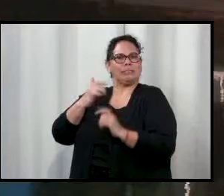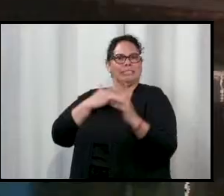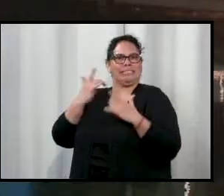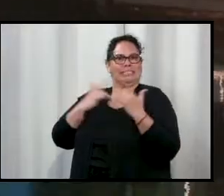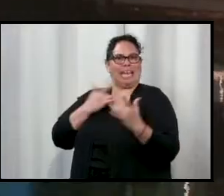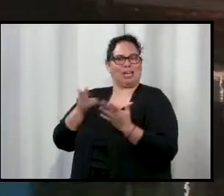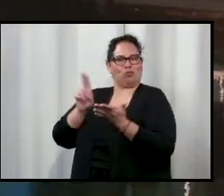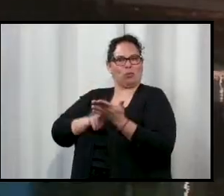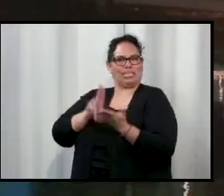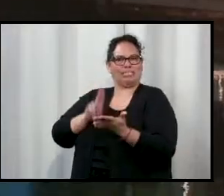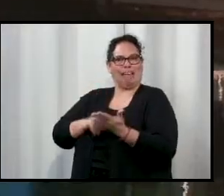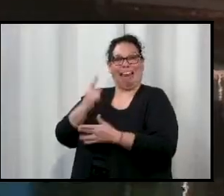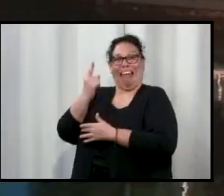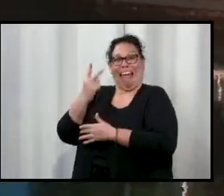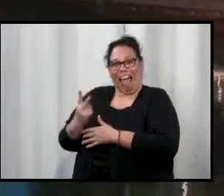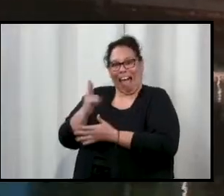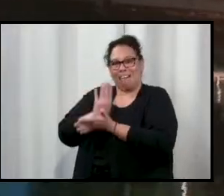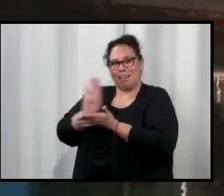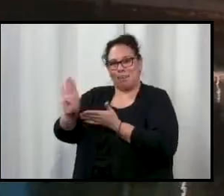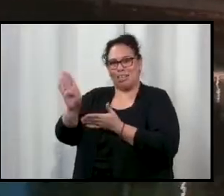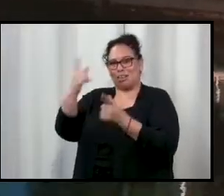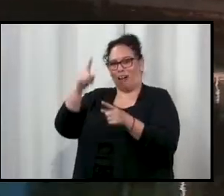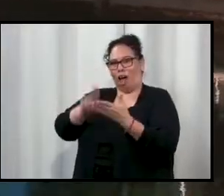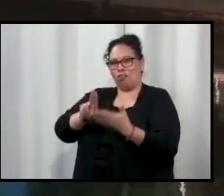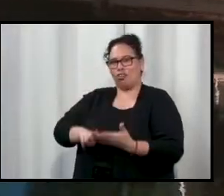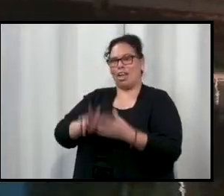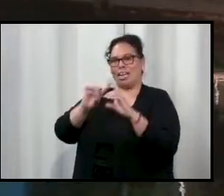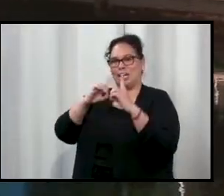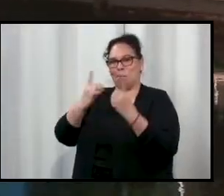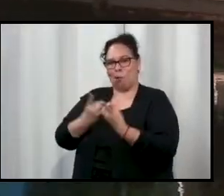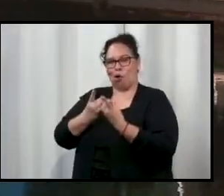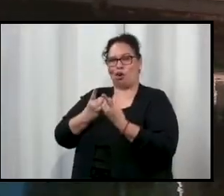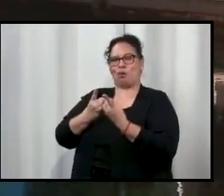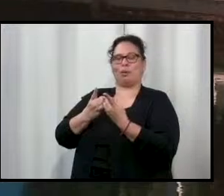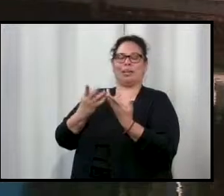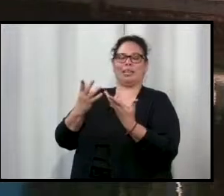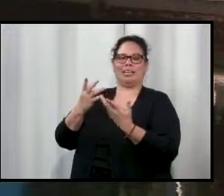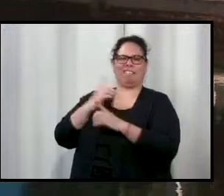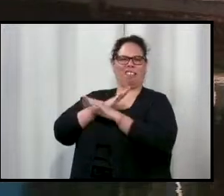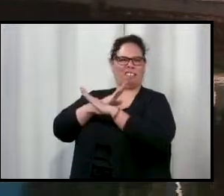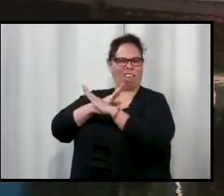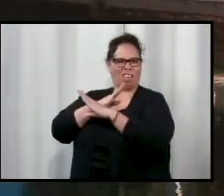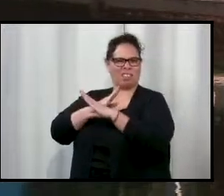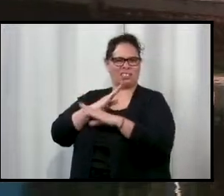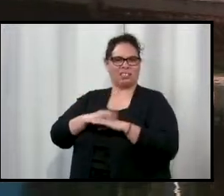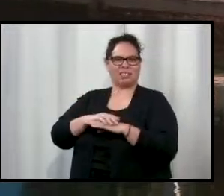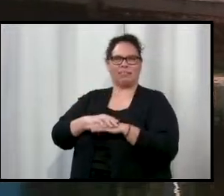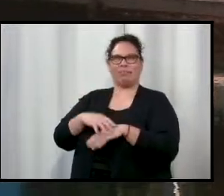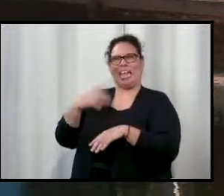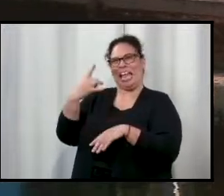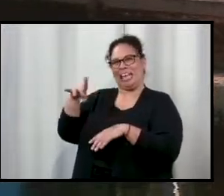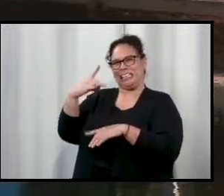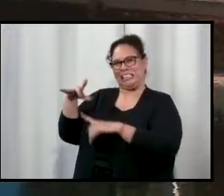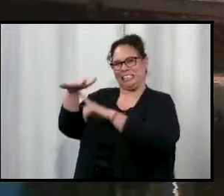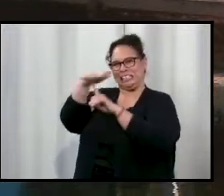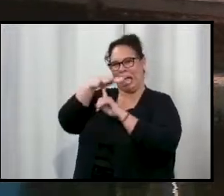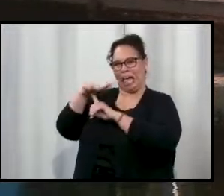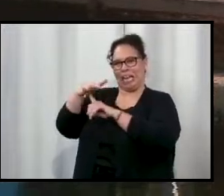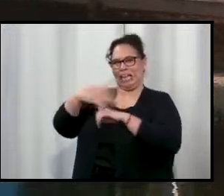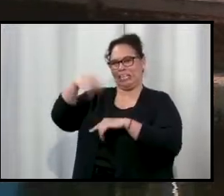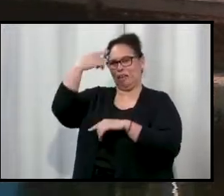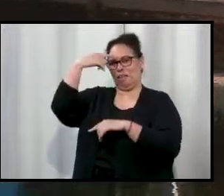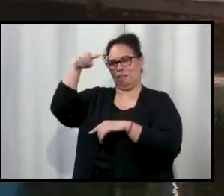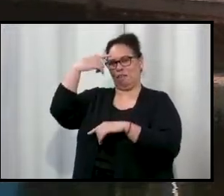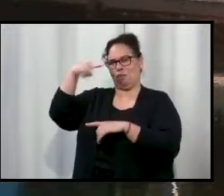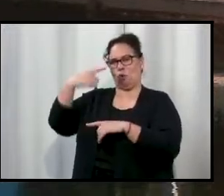is we signed a $500 million contract with the Department of Defense to deliver 18 satellites for